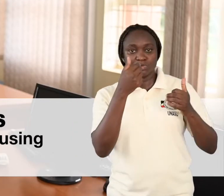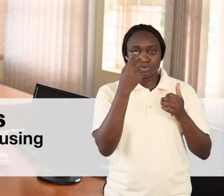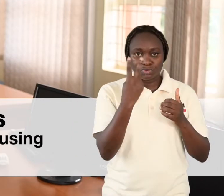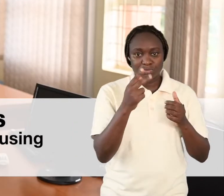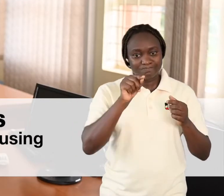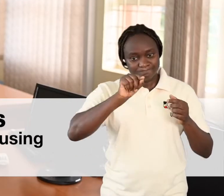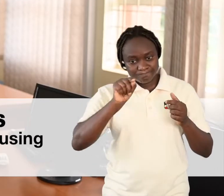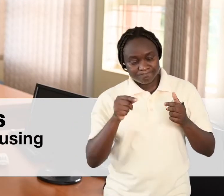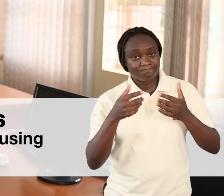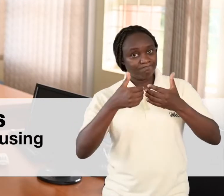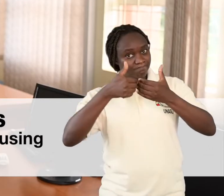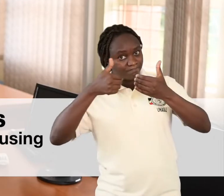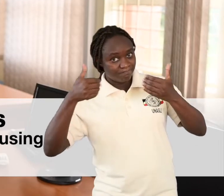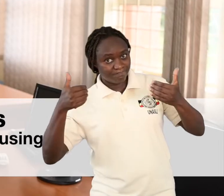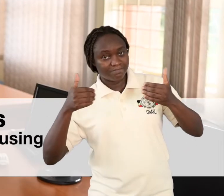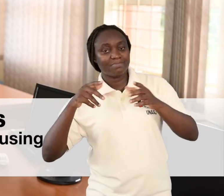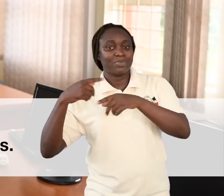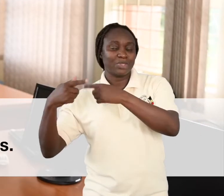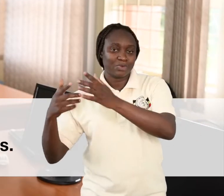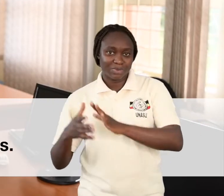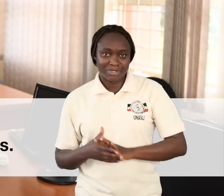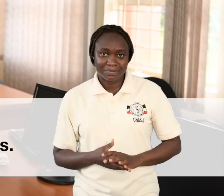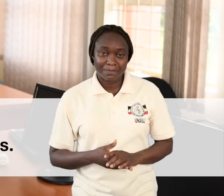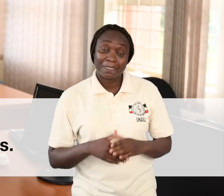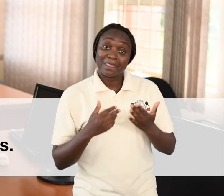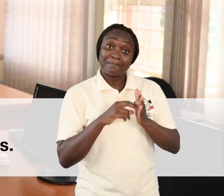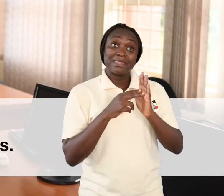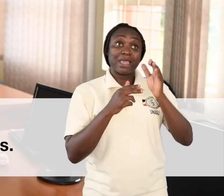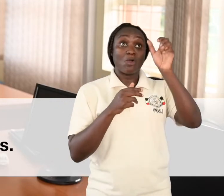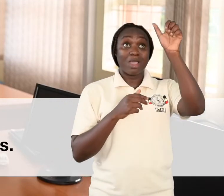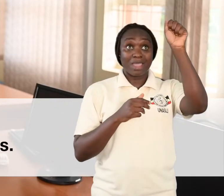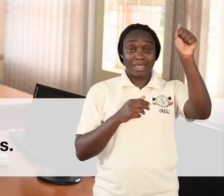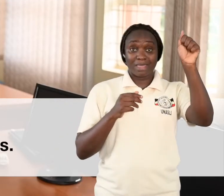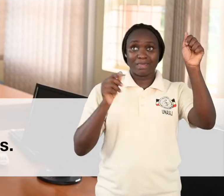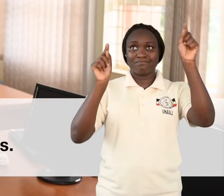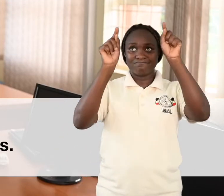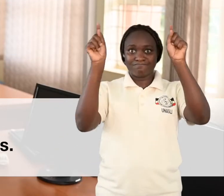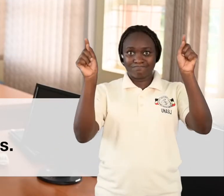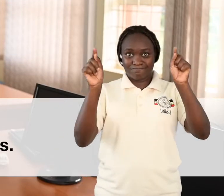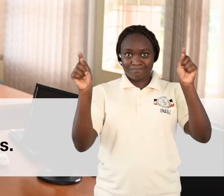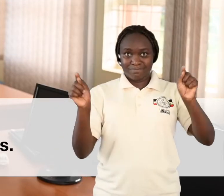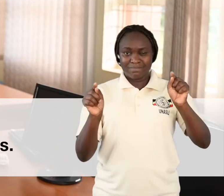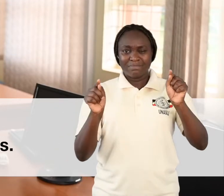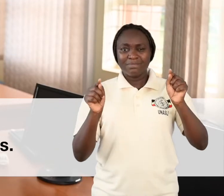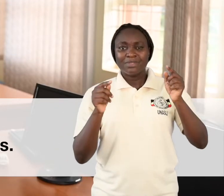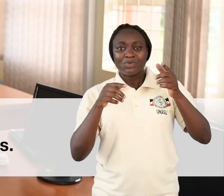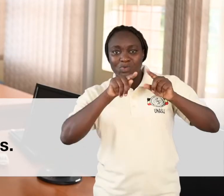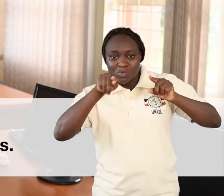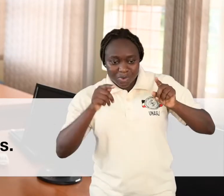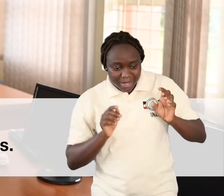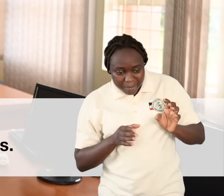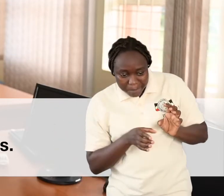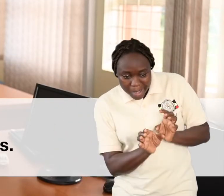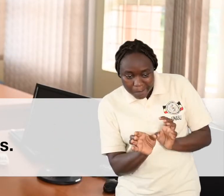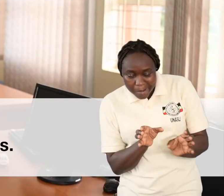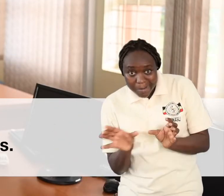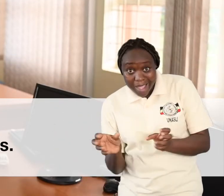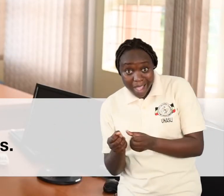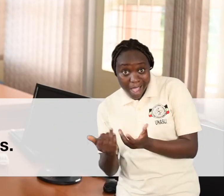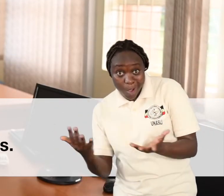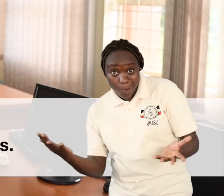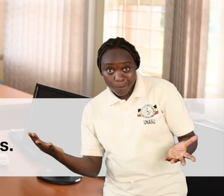subsets. That means for set A, we have formed how many subsets?